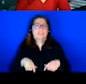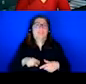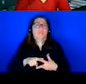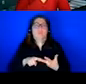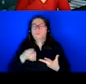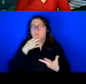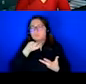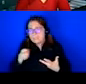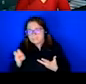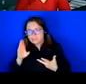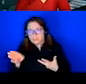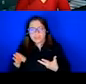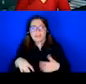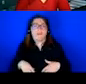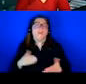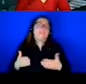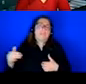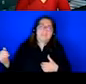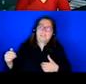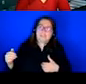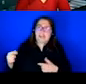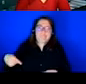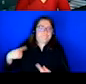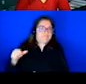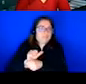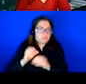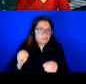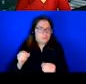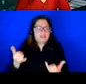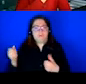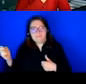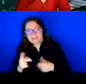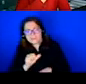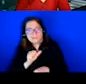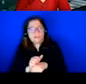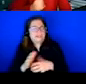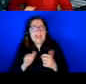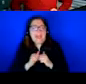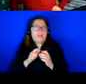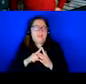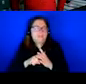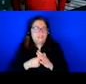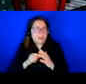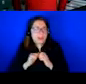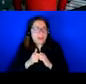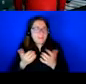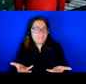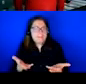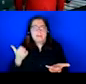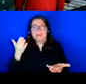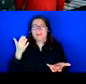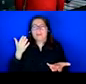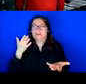transitioning, coming back to work, what is the best way to start? I mean, I know you gave a lot of advice, but just for that particular